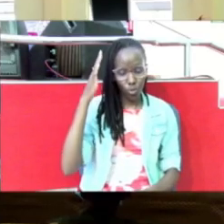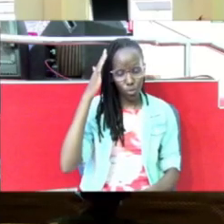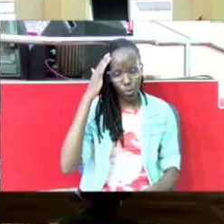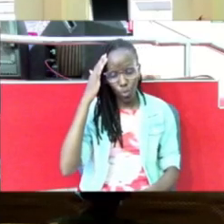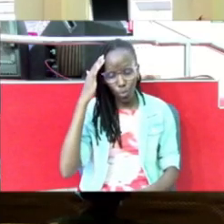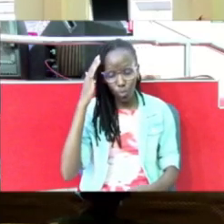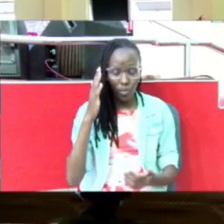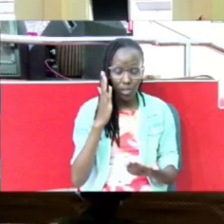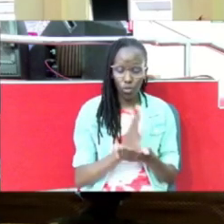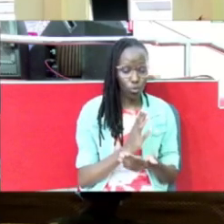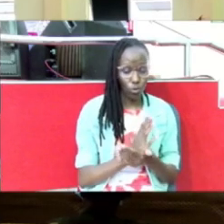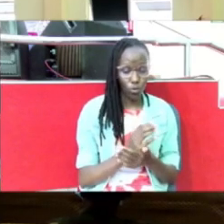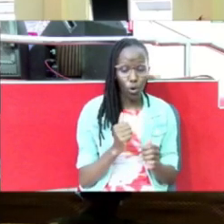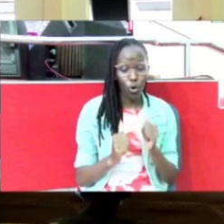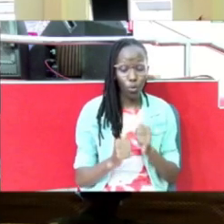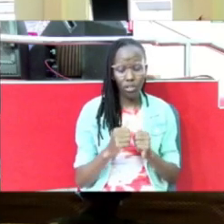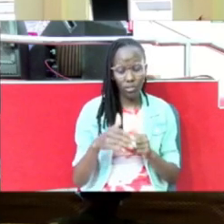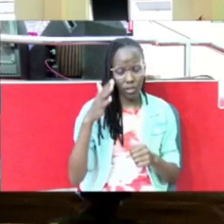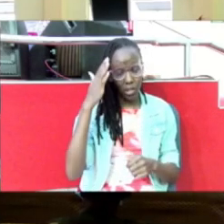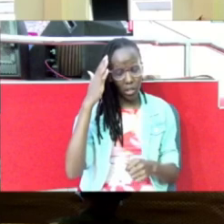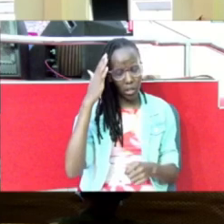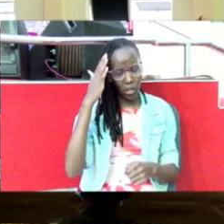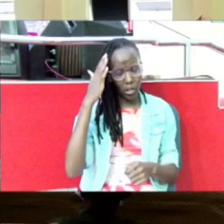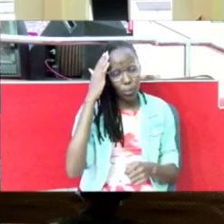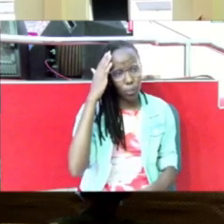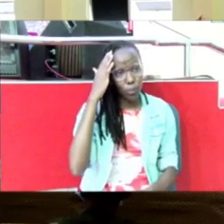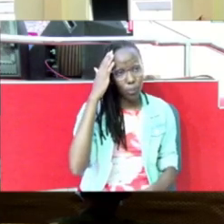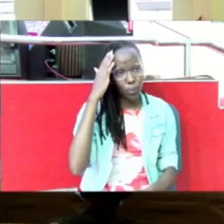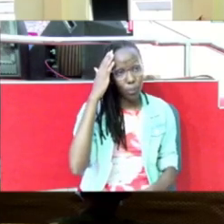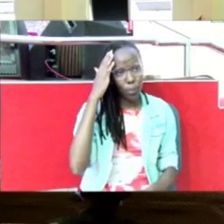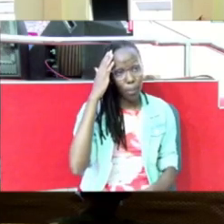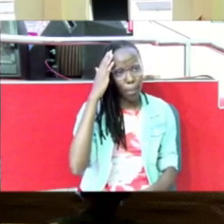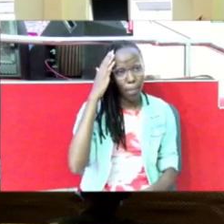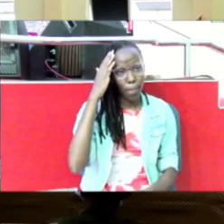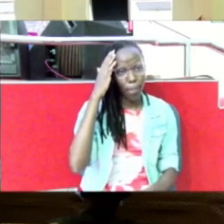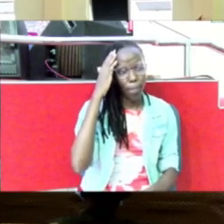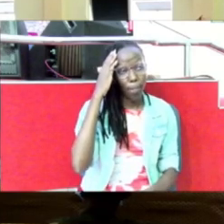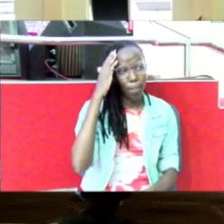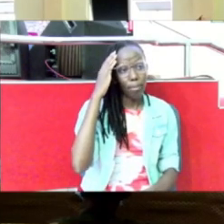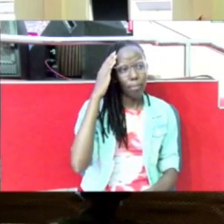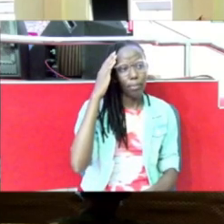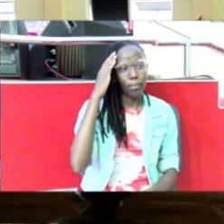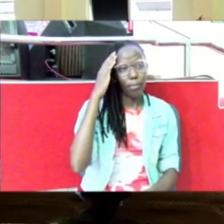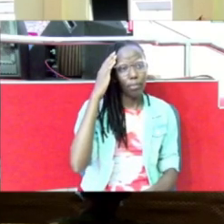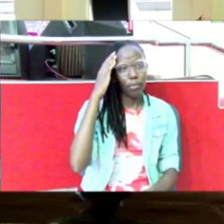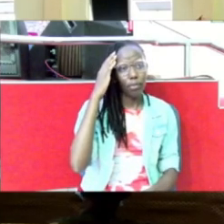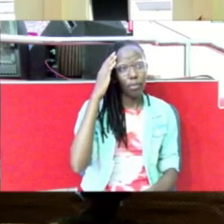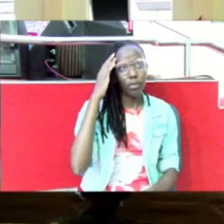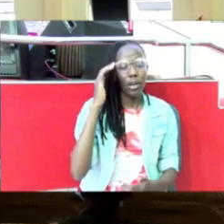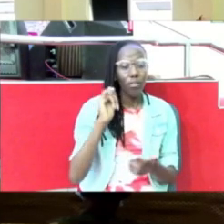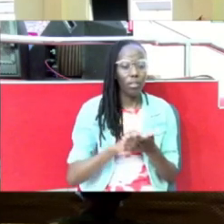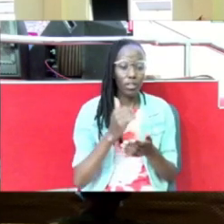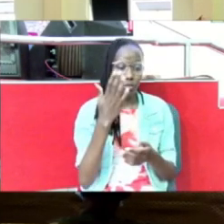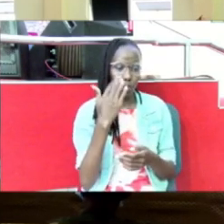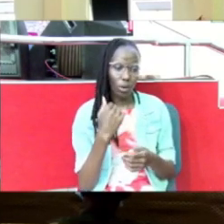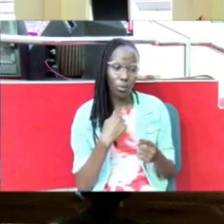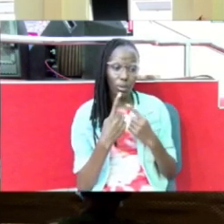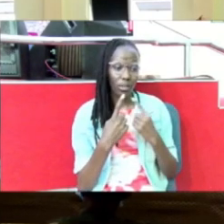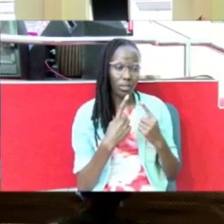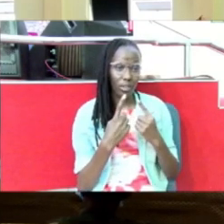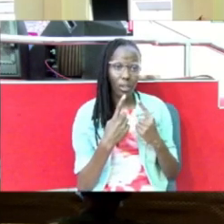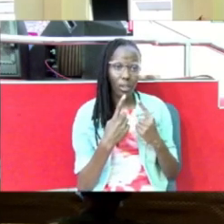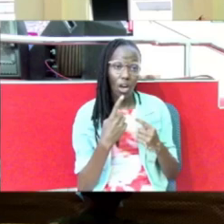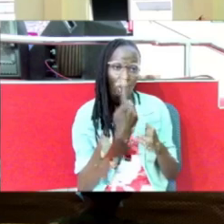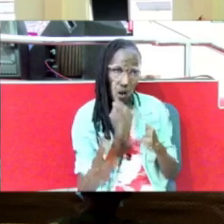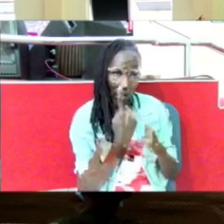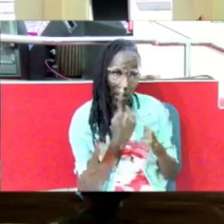knew. Wale hawakuwa wanatumia ukweli ambao walikuwa wanaujua. And that's why we are saying that only the truth we know and apply